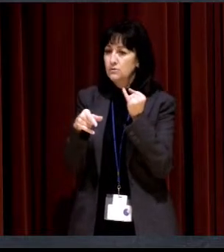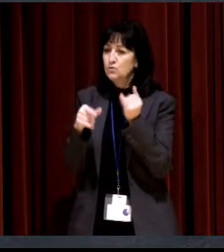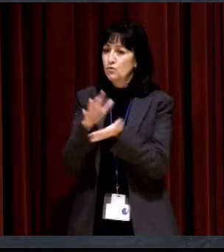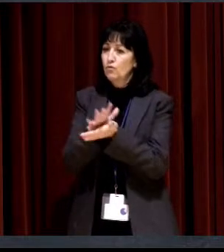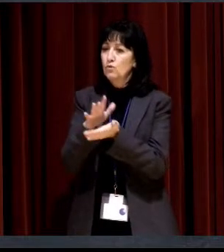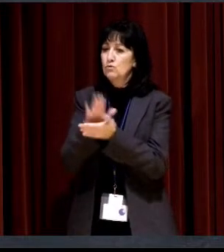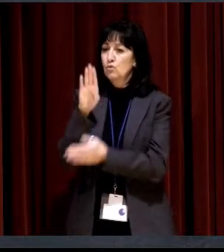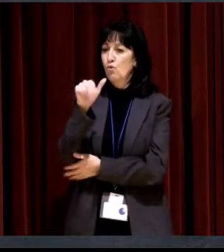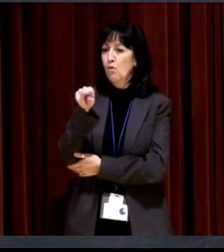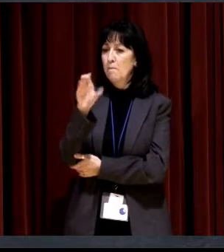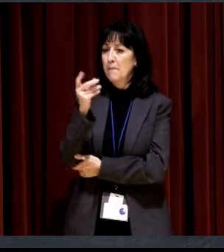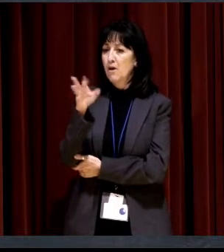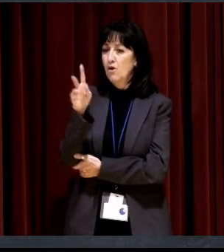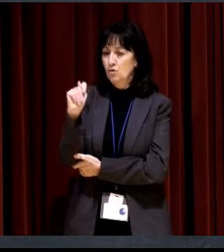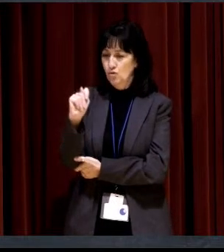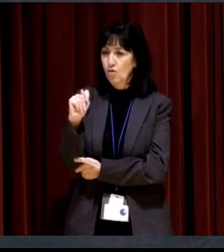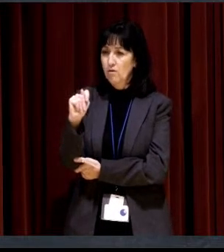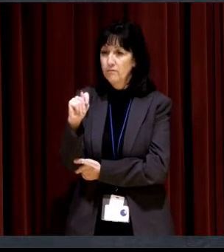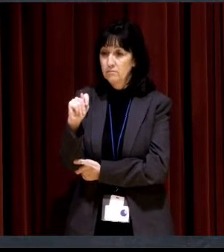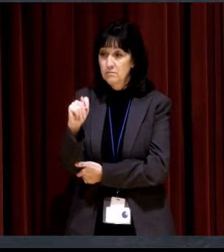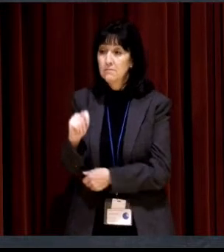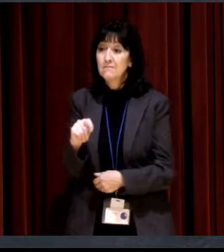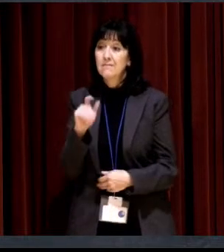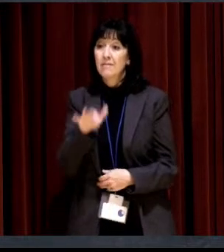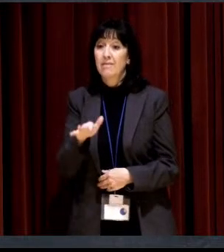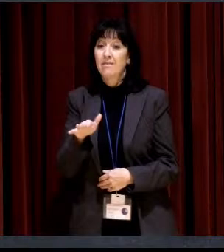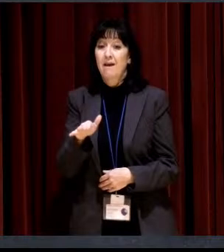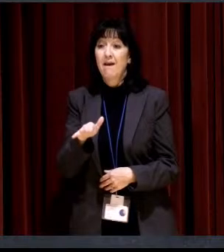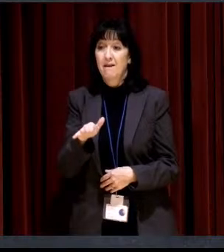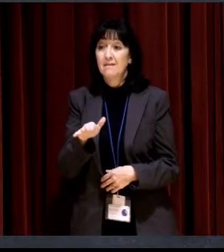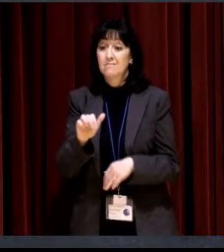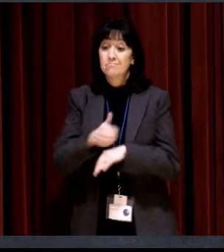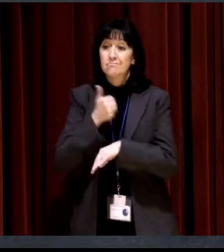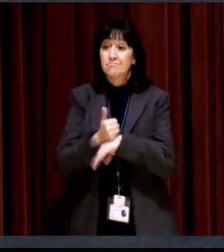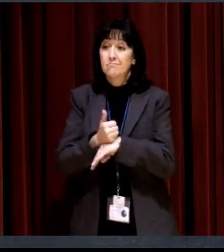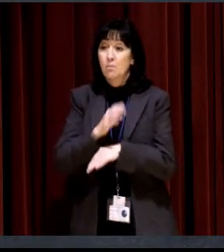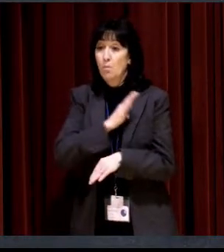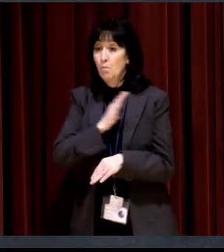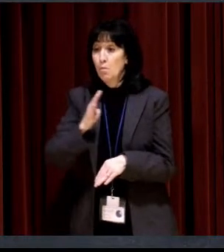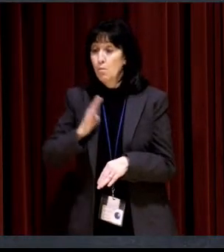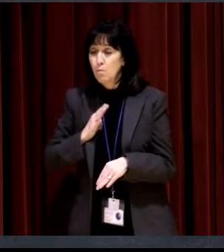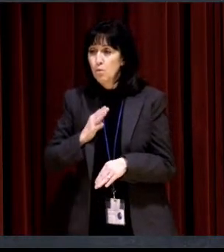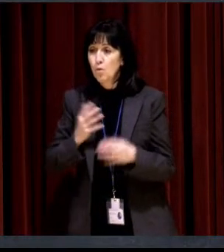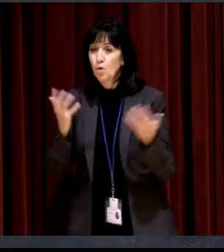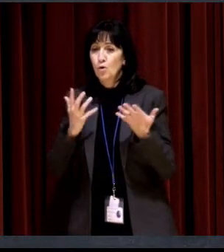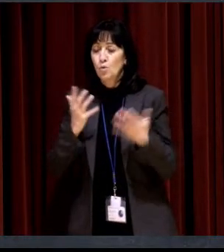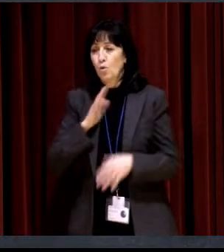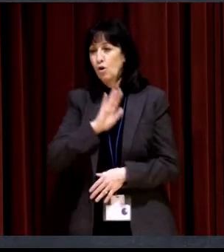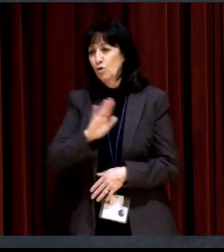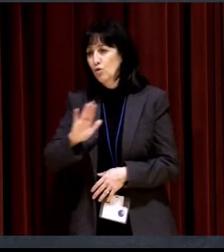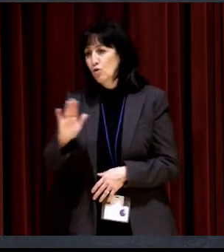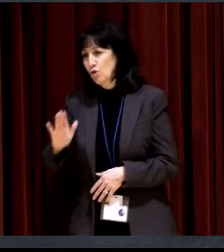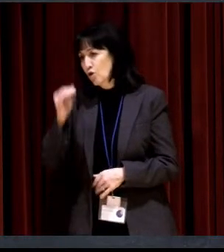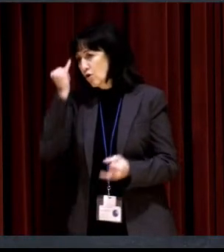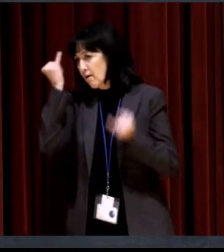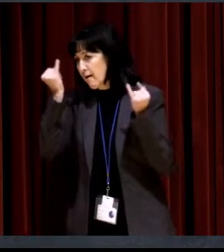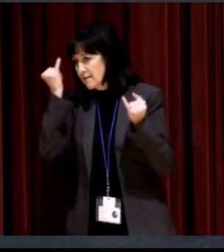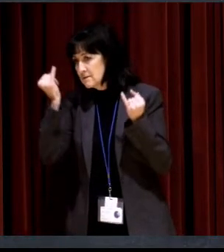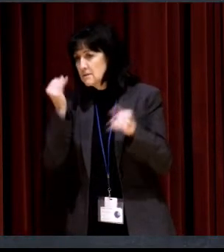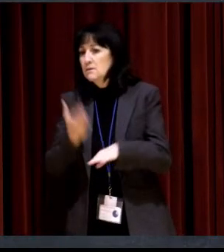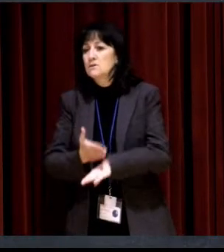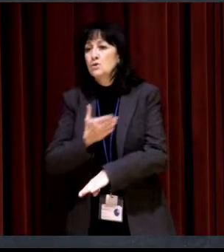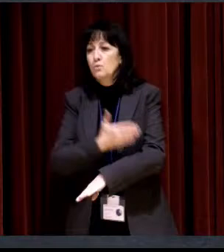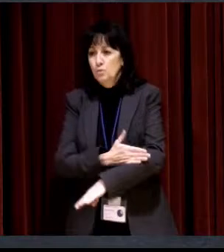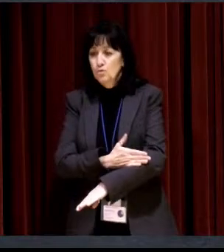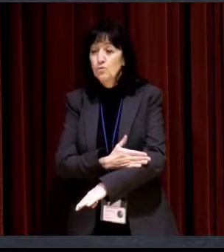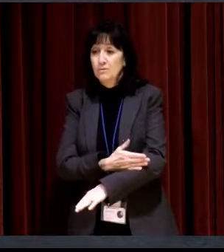with to address whatever issues around poverty. Are we going to end poverty? No. Are we going to try to address